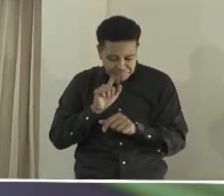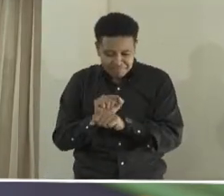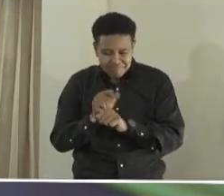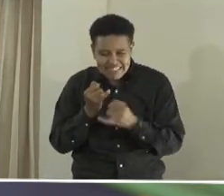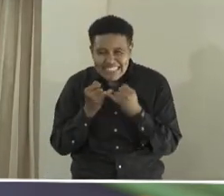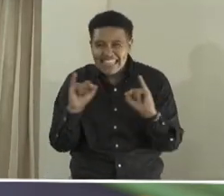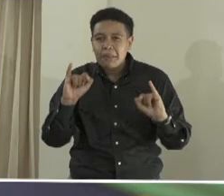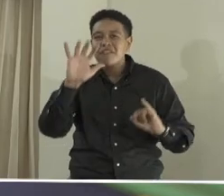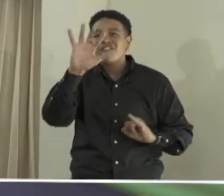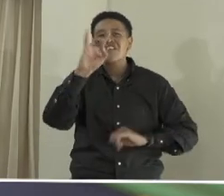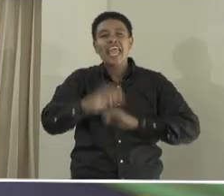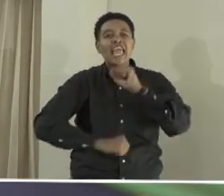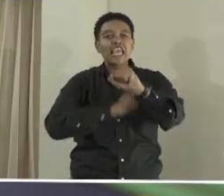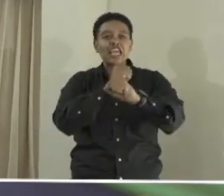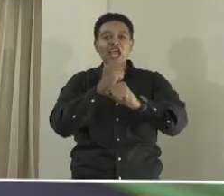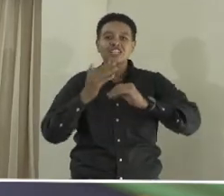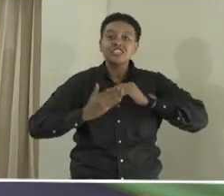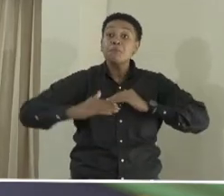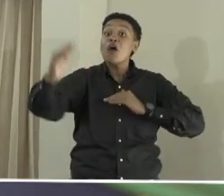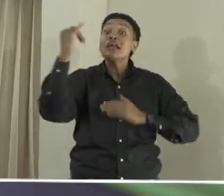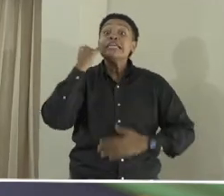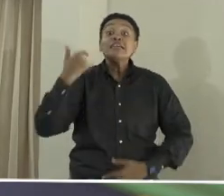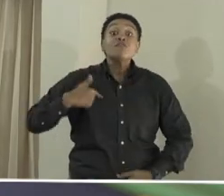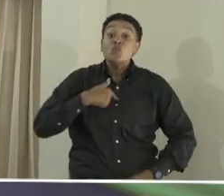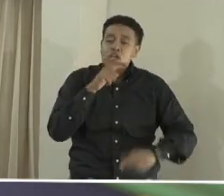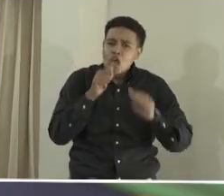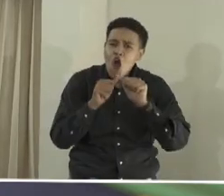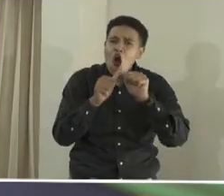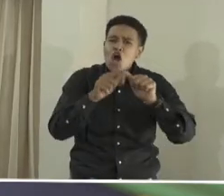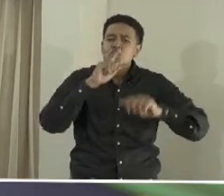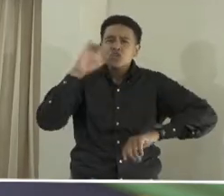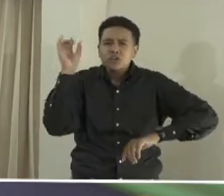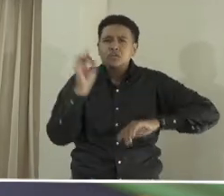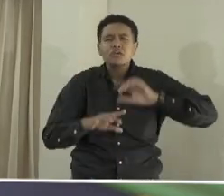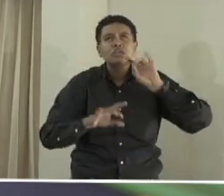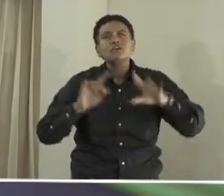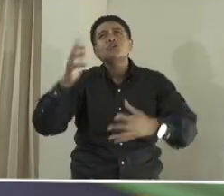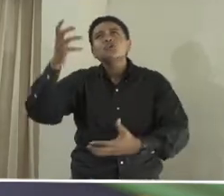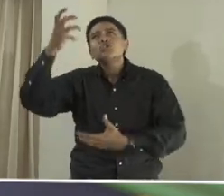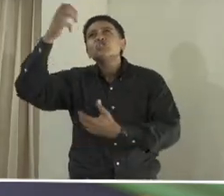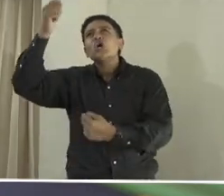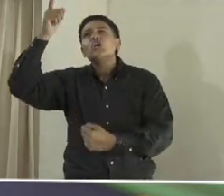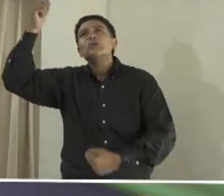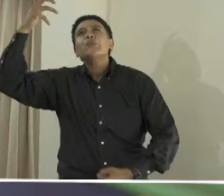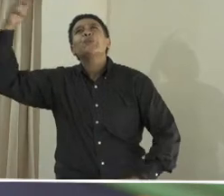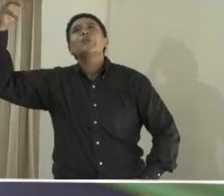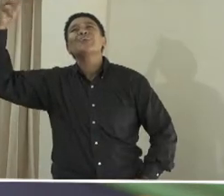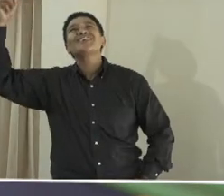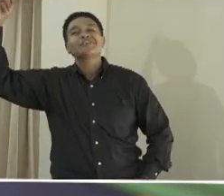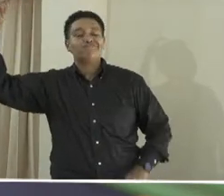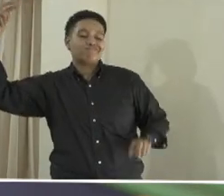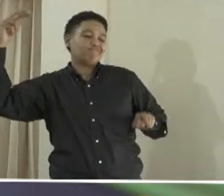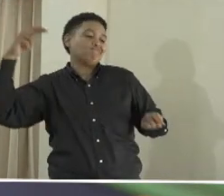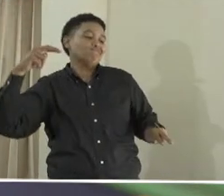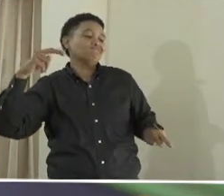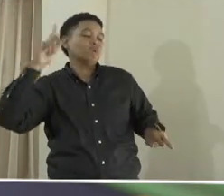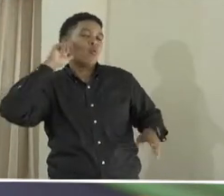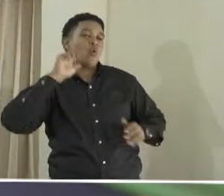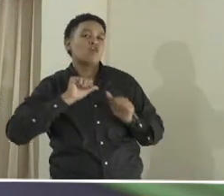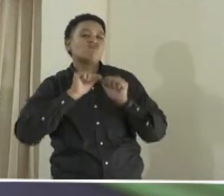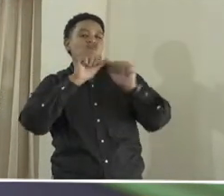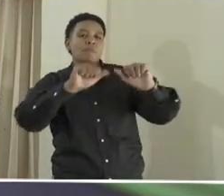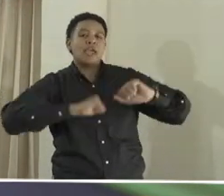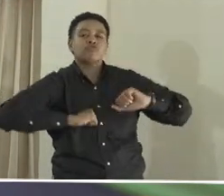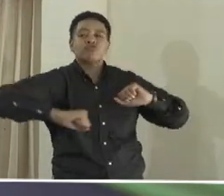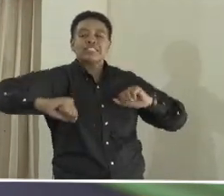and 58 years beyond, if we continue to put our trust in Him, we will remain resilient